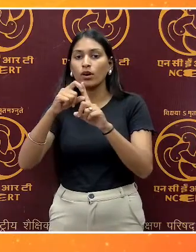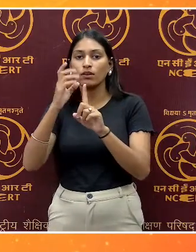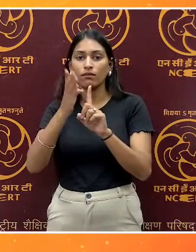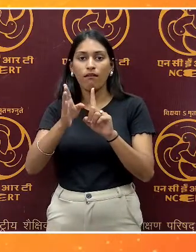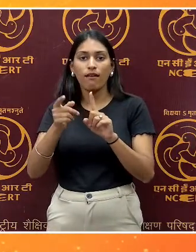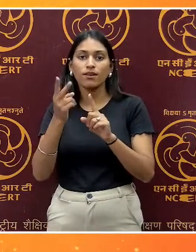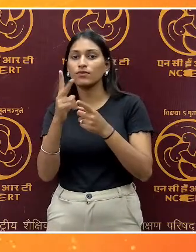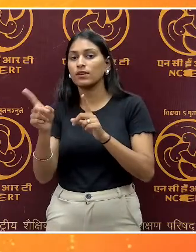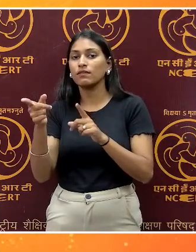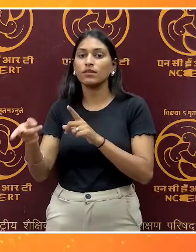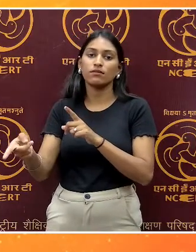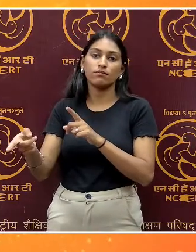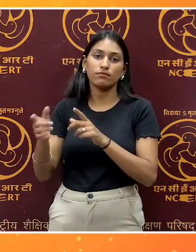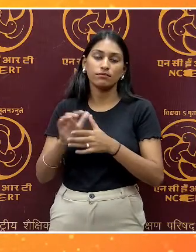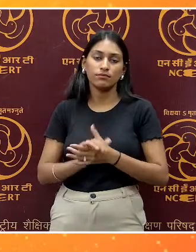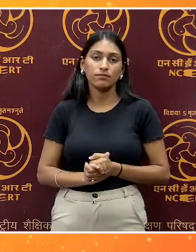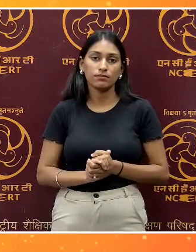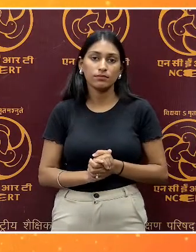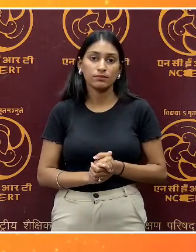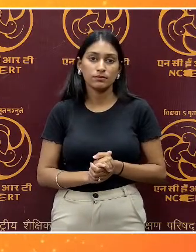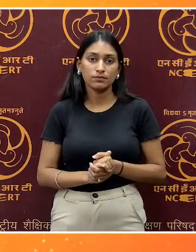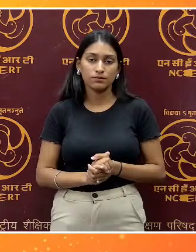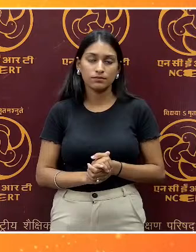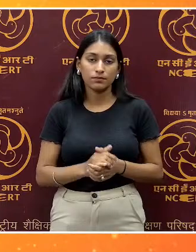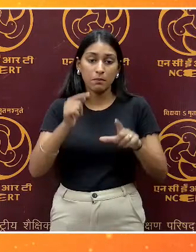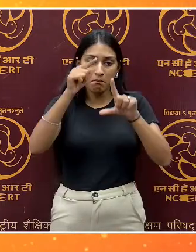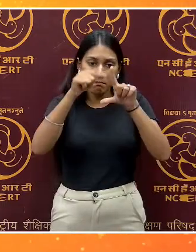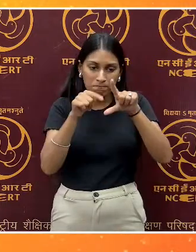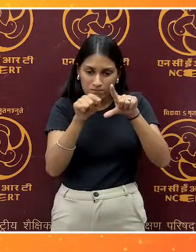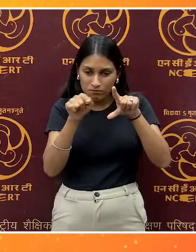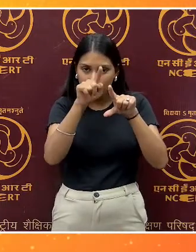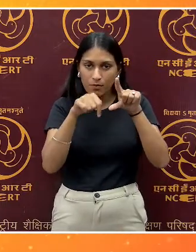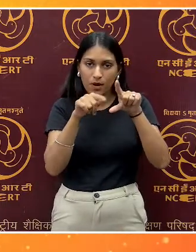Same with parallelogram law here.